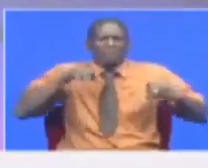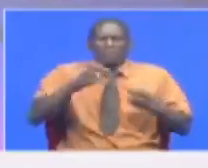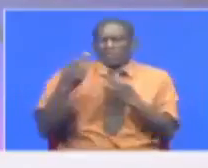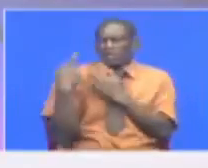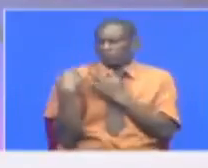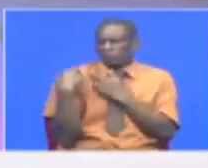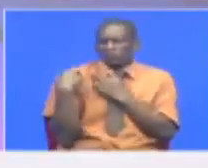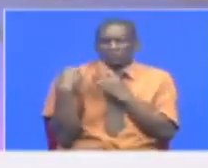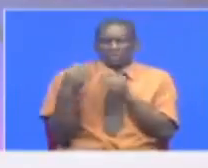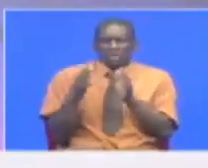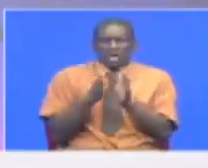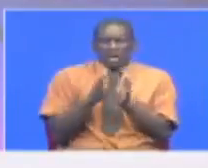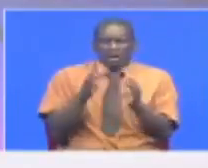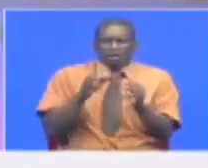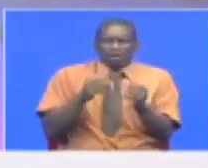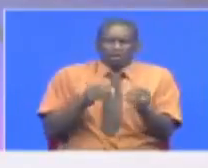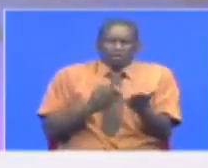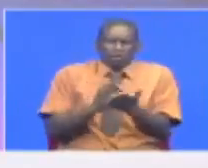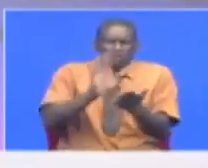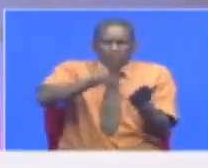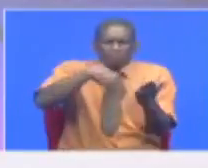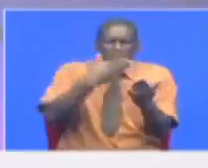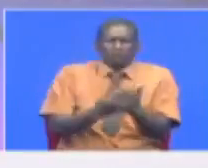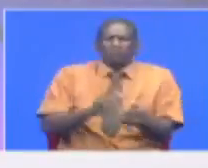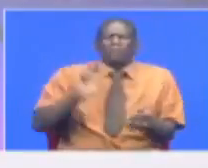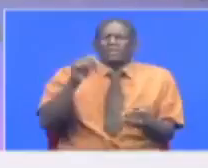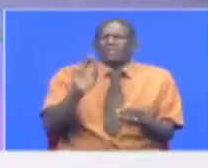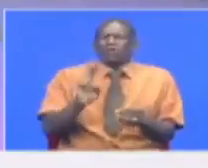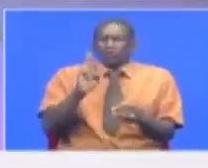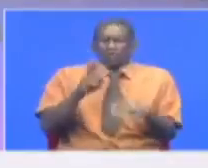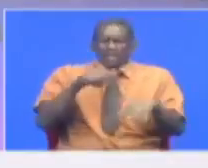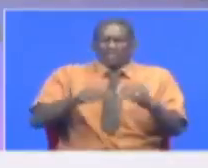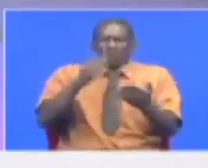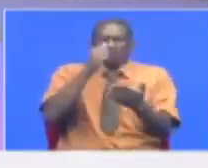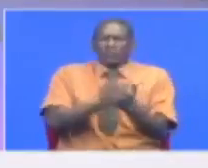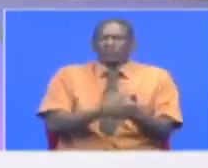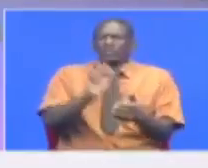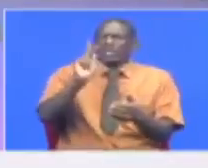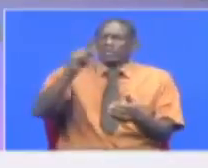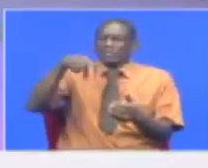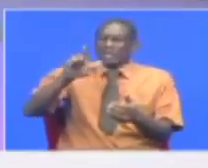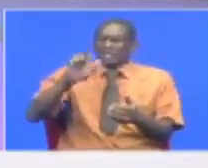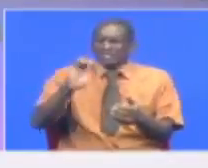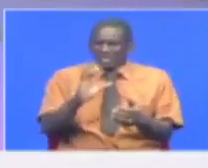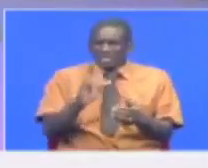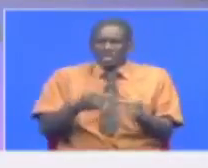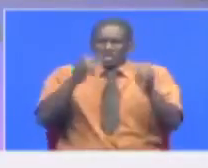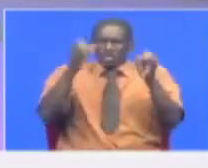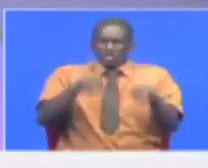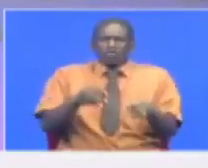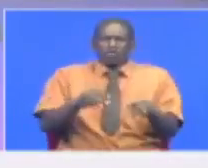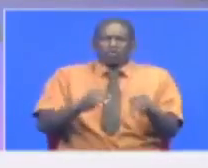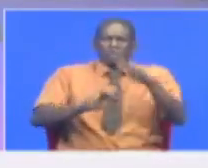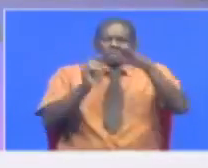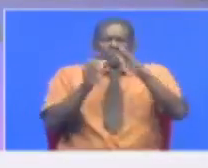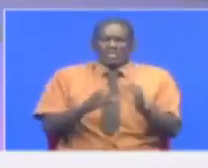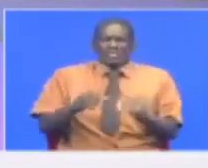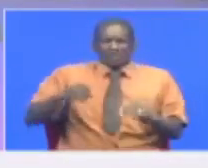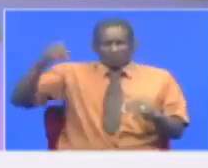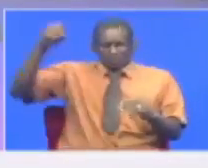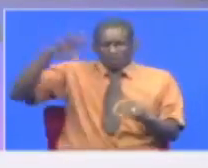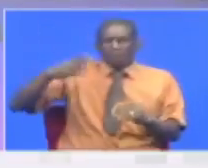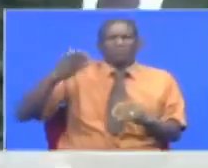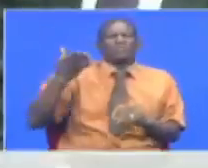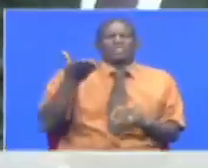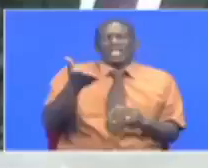yao na pendekezo ya Rais Uhuru Kenyatta katika afisi za KPLC, waziri mpya wa kawi Daktari Monica Juma